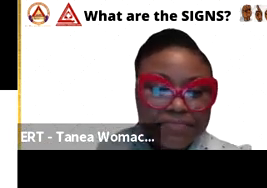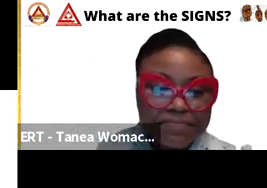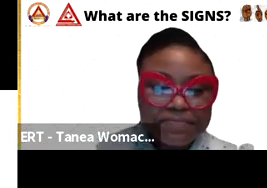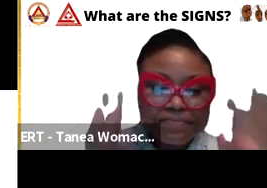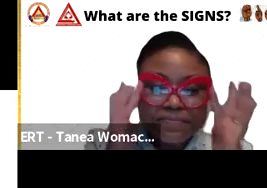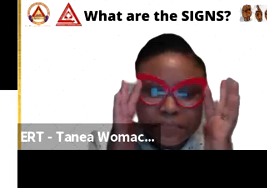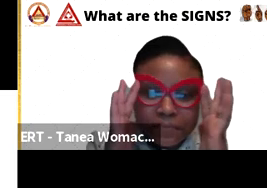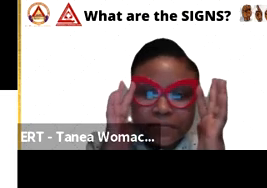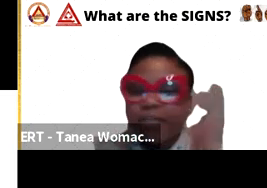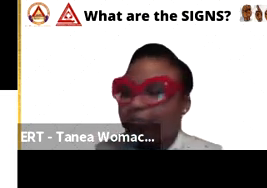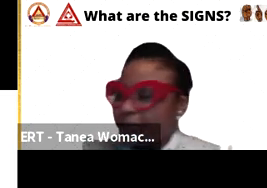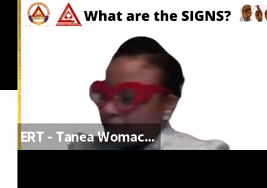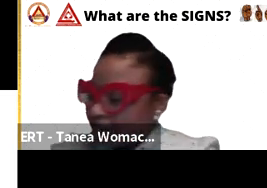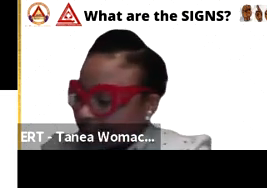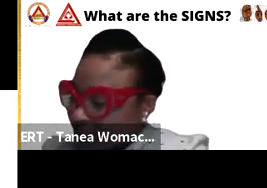sign?